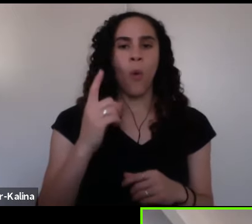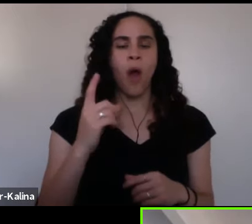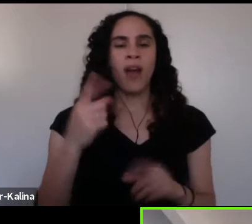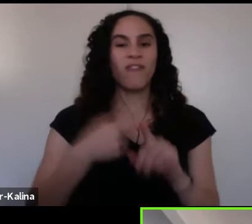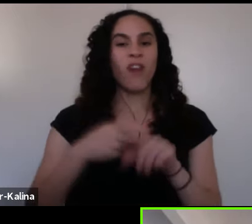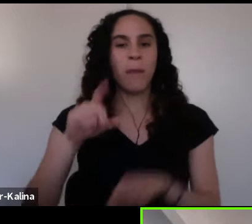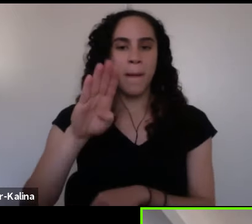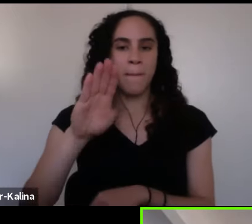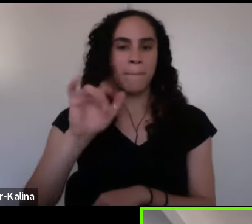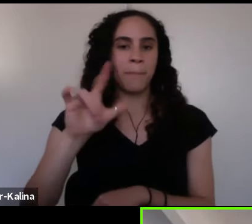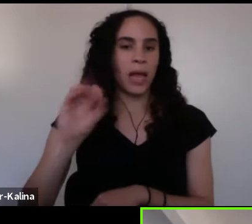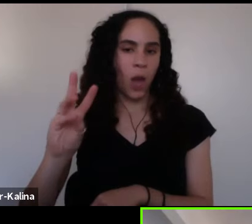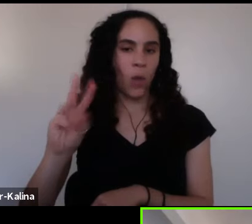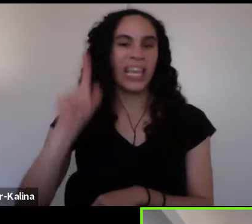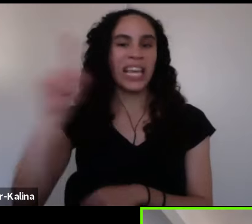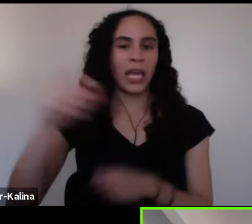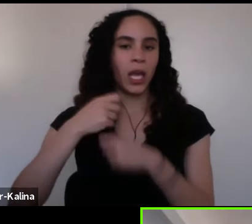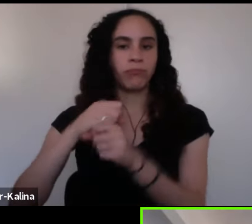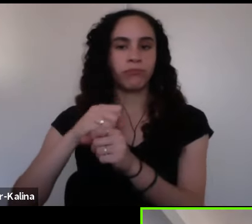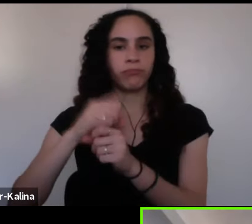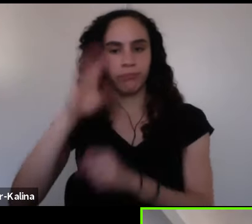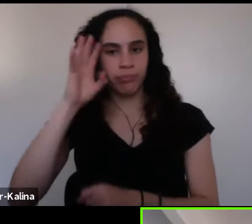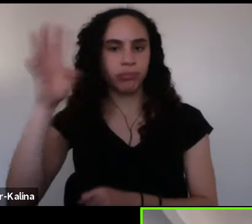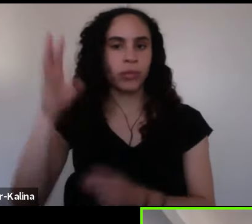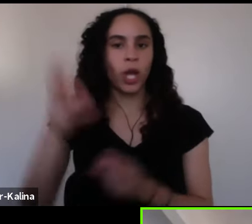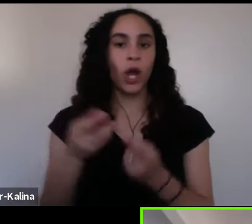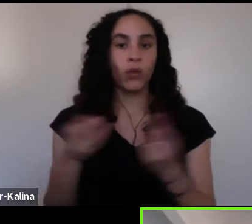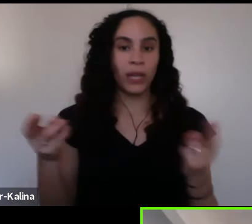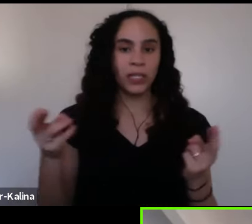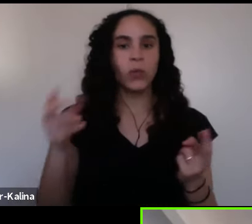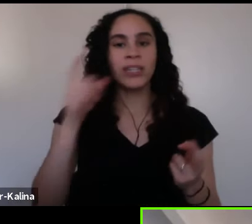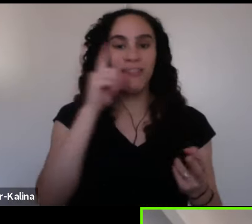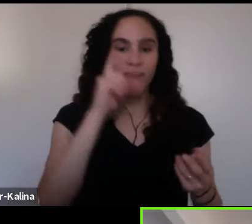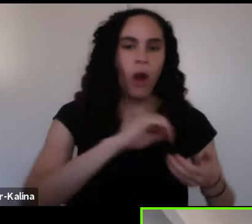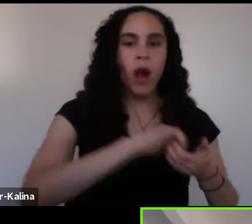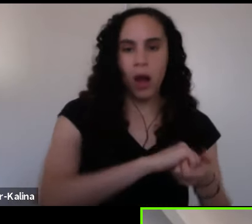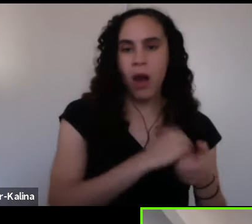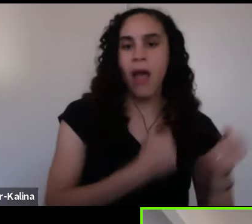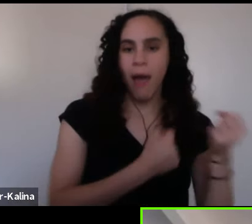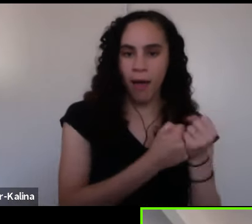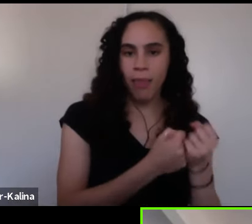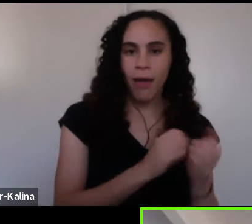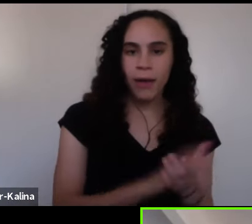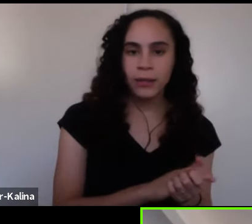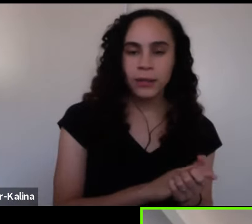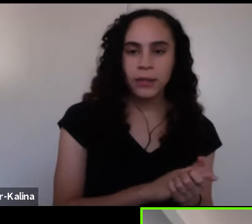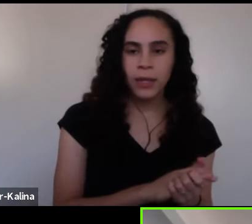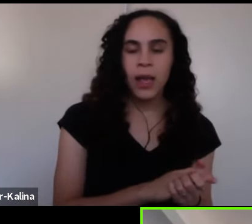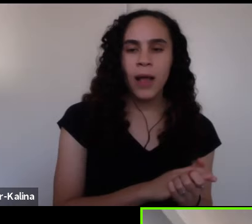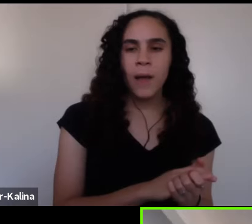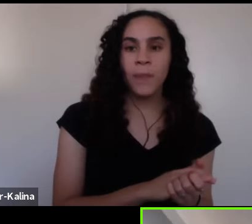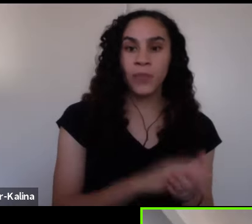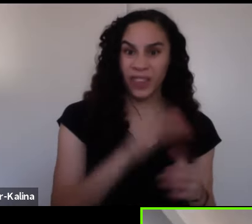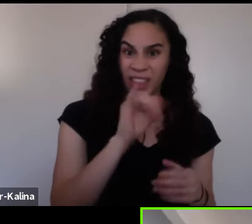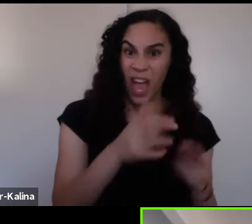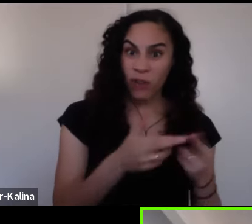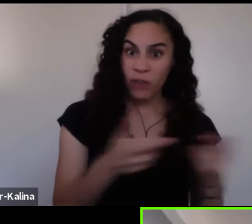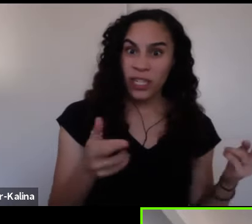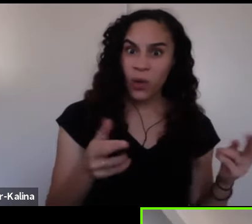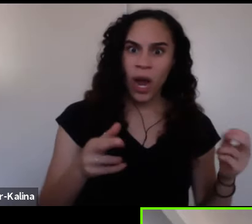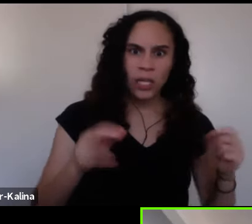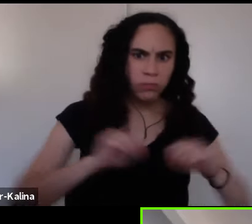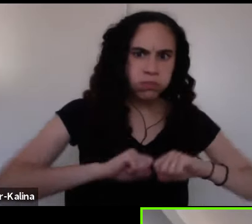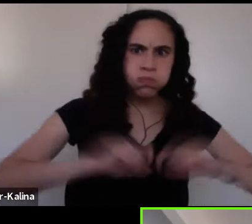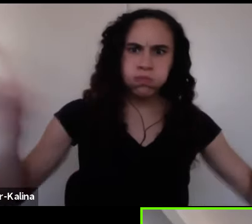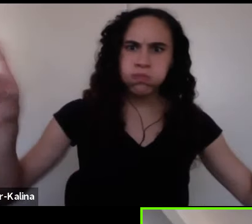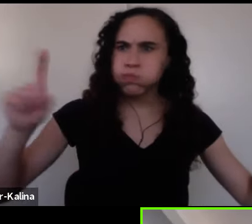actually created a resource for allies. And that resource kind of went viral. Like a good friend of mine put it up